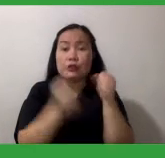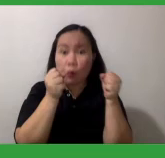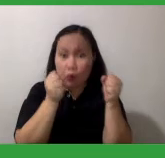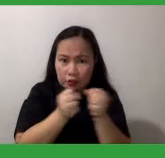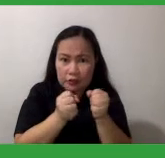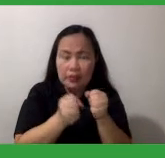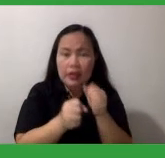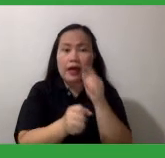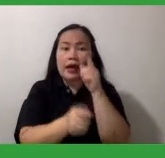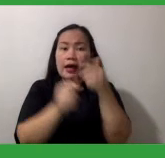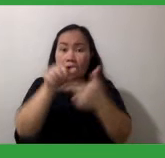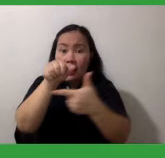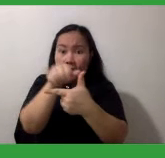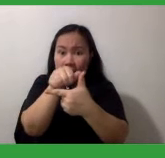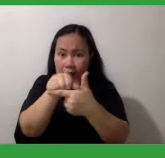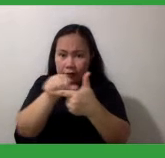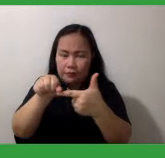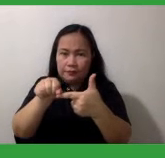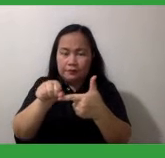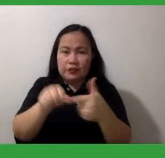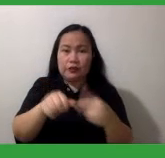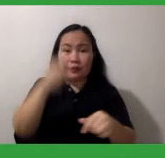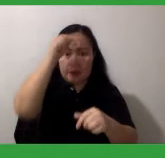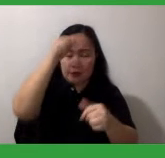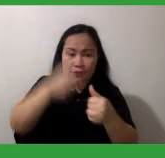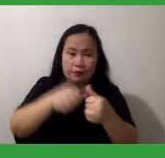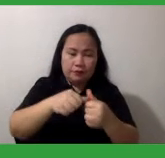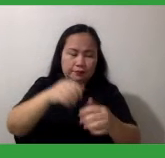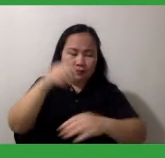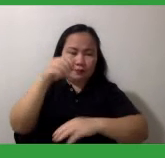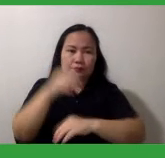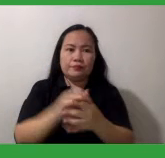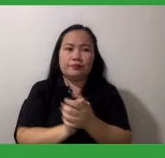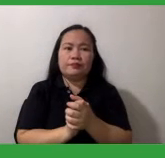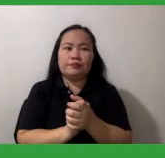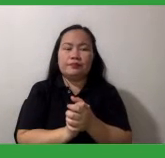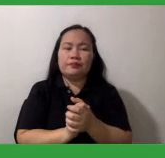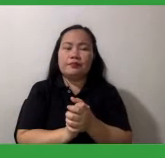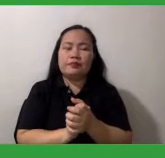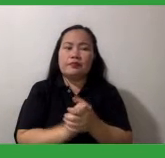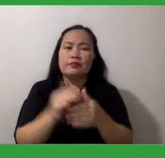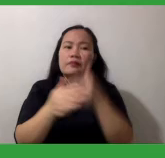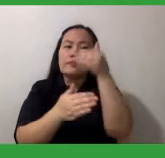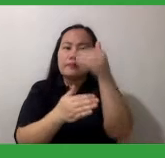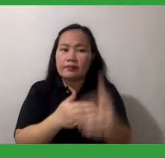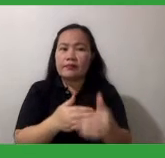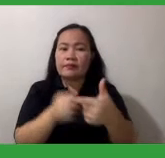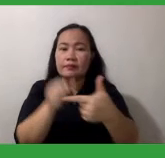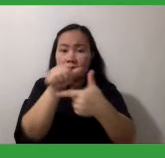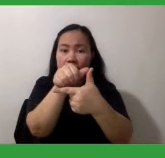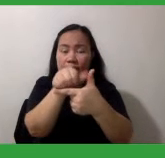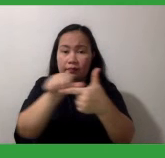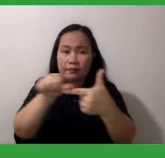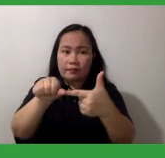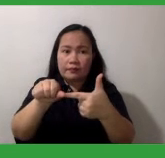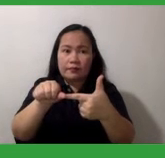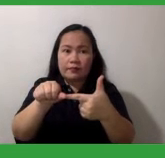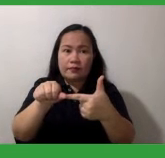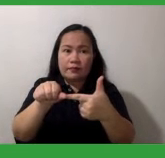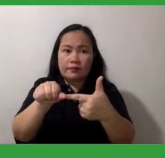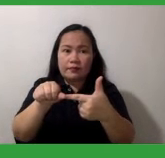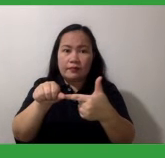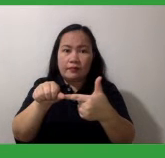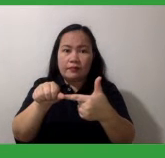angle. Number 2, so burahin muna natin yung ating lines kanina. Number 2, angle BAE.